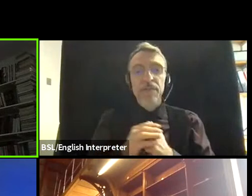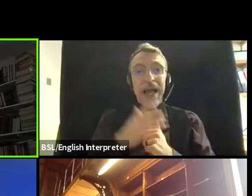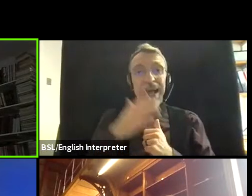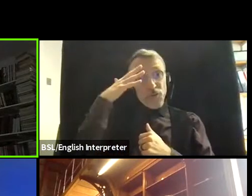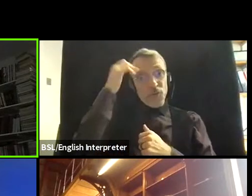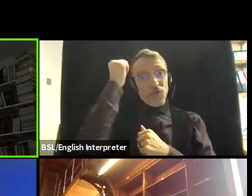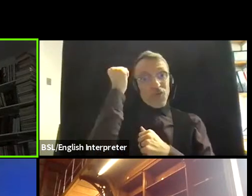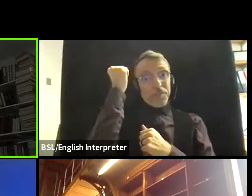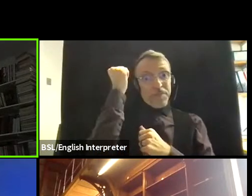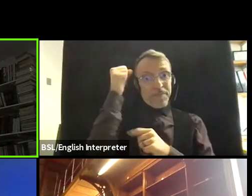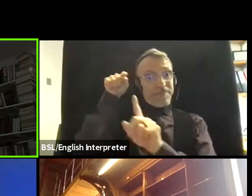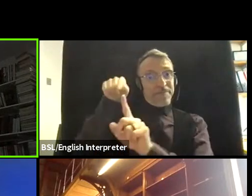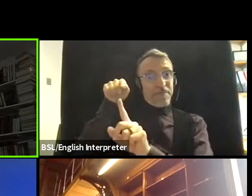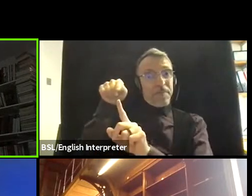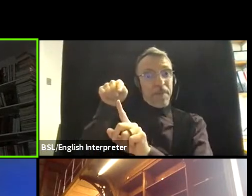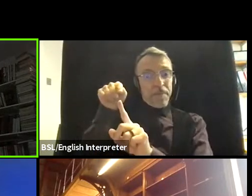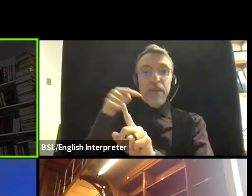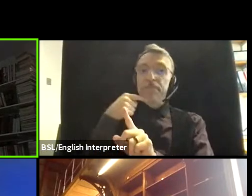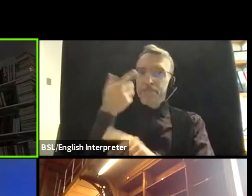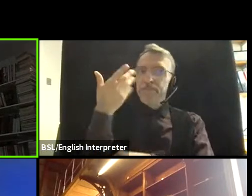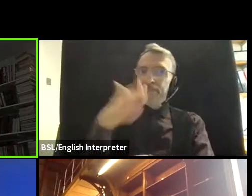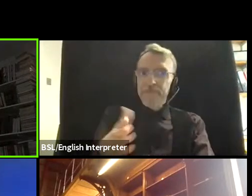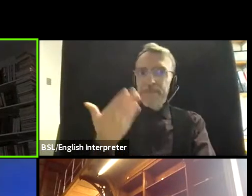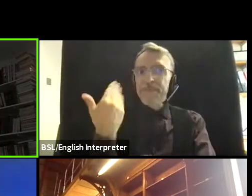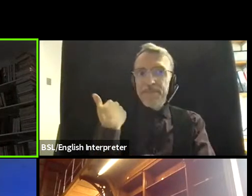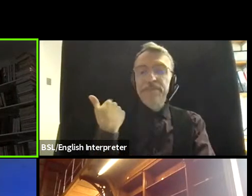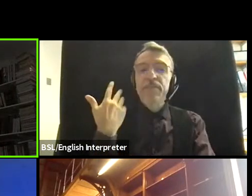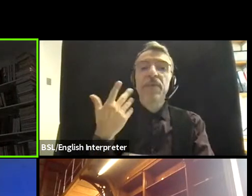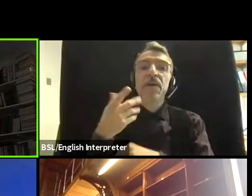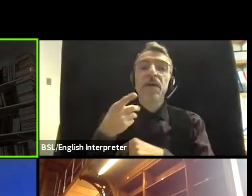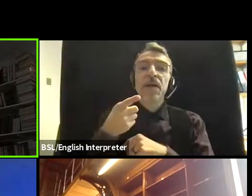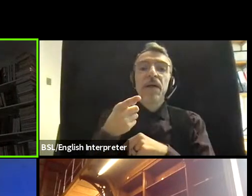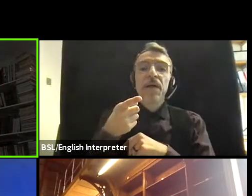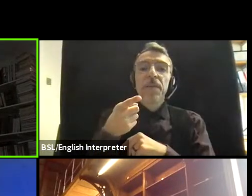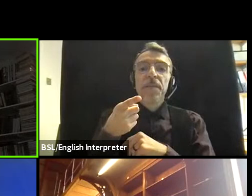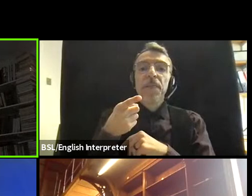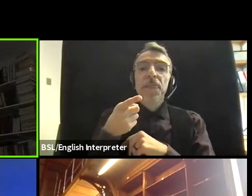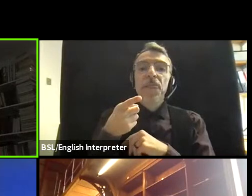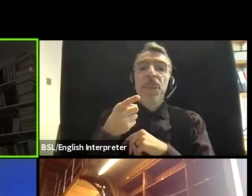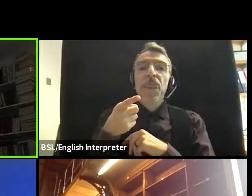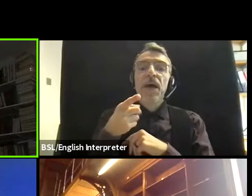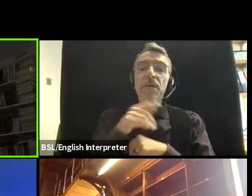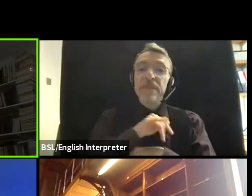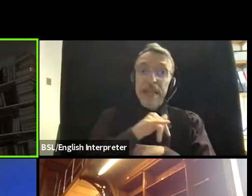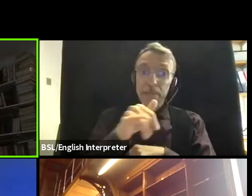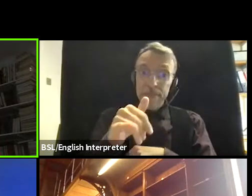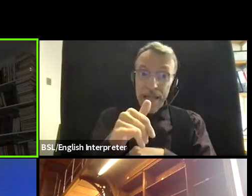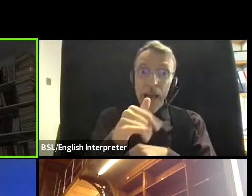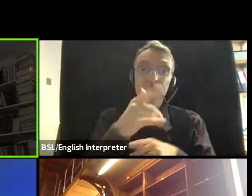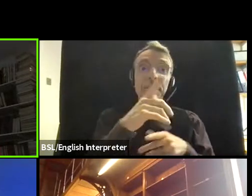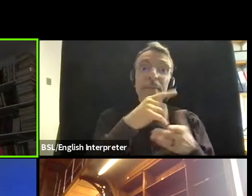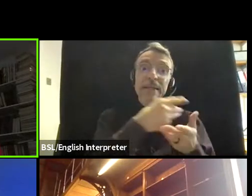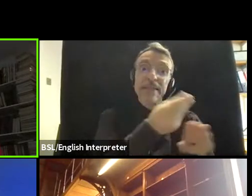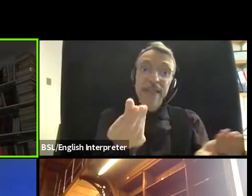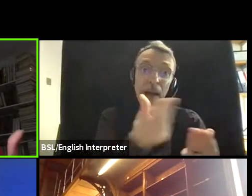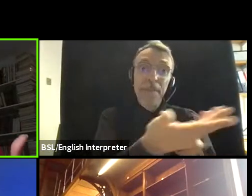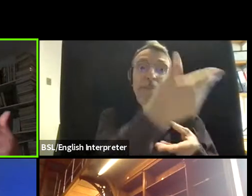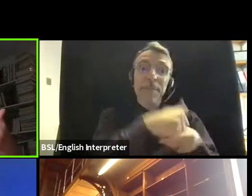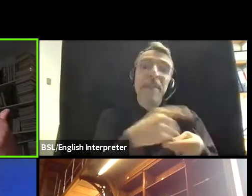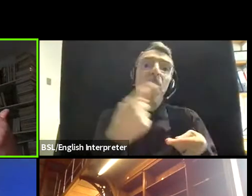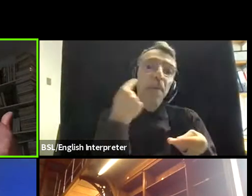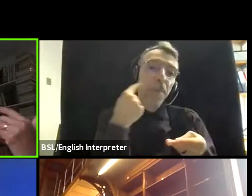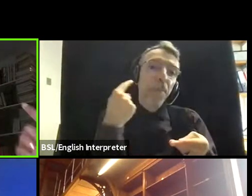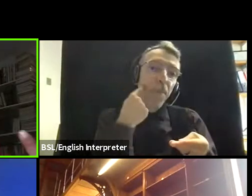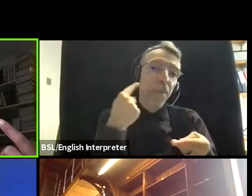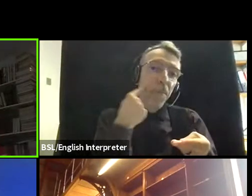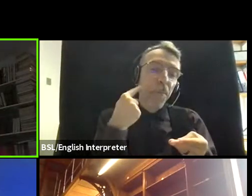mindful, just like was said, that sometimes we can include some more easily than others,